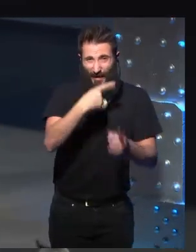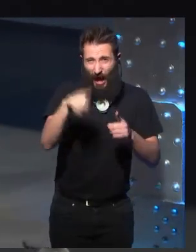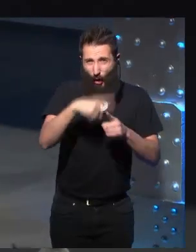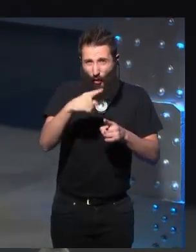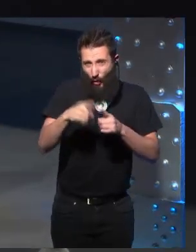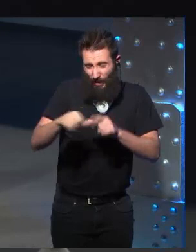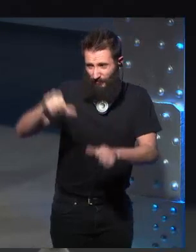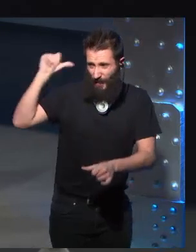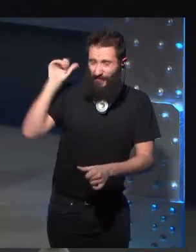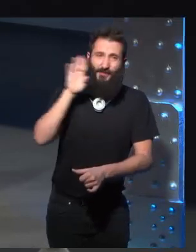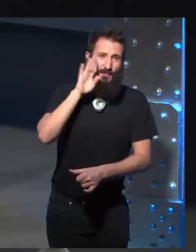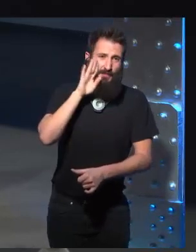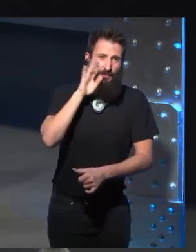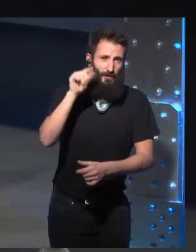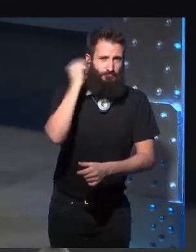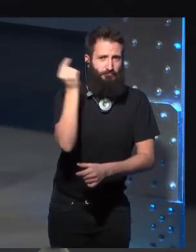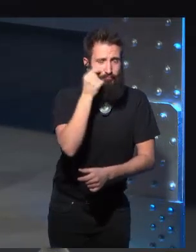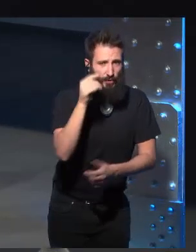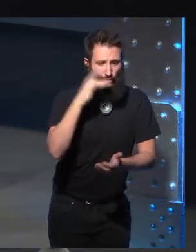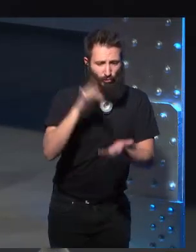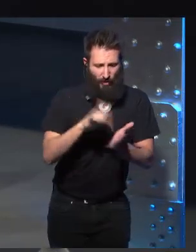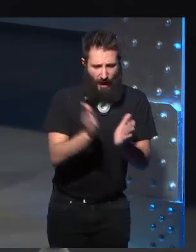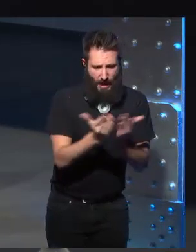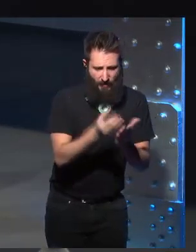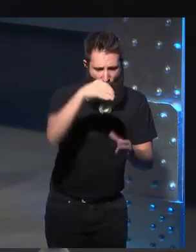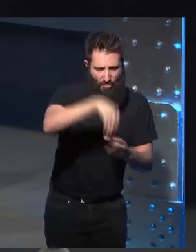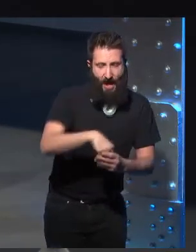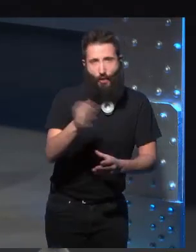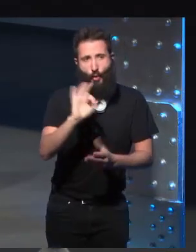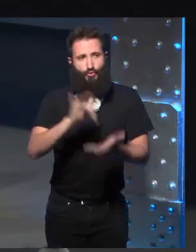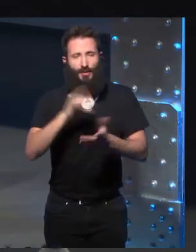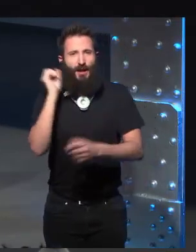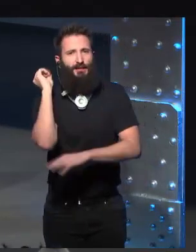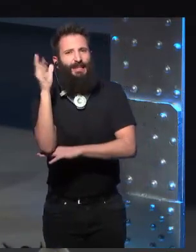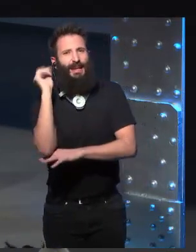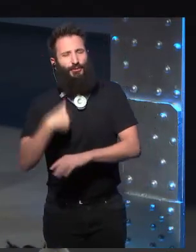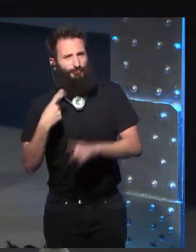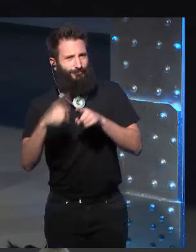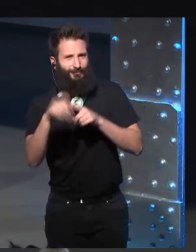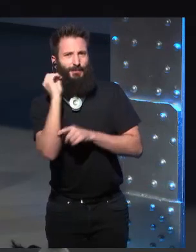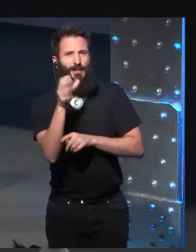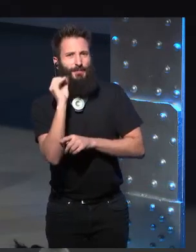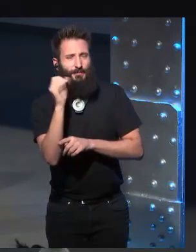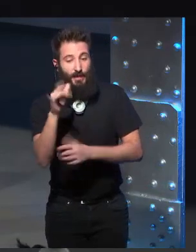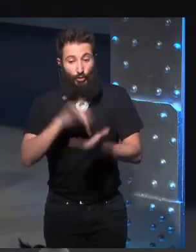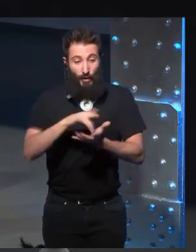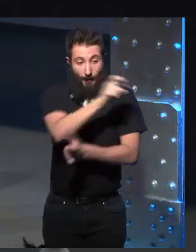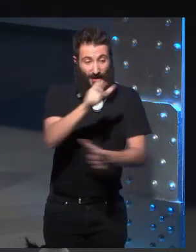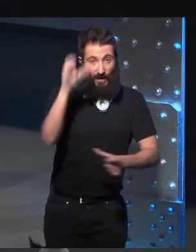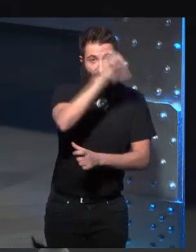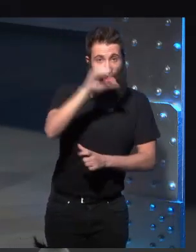about in the books, or that I told you right now in these talks, the scientists that came up with these